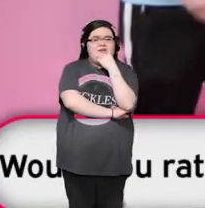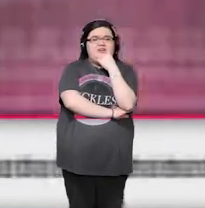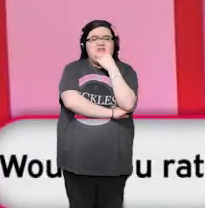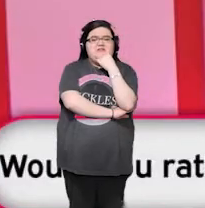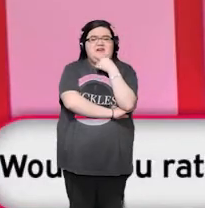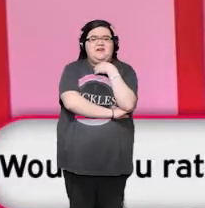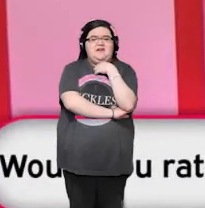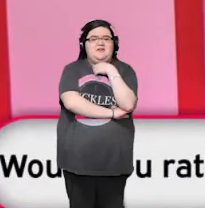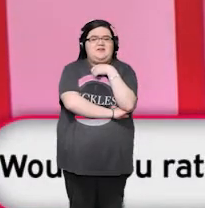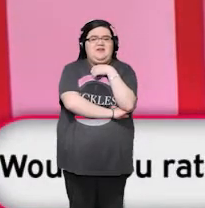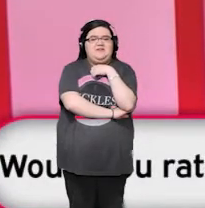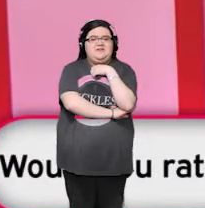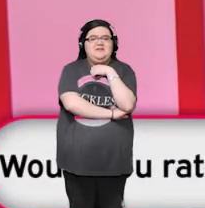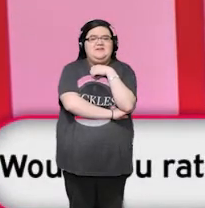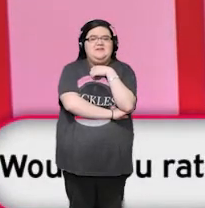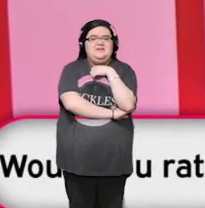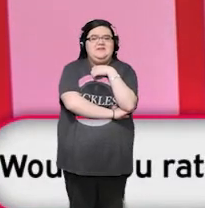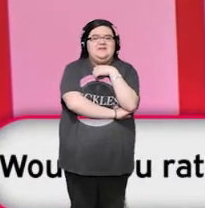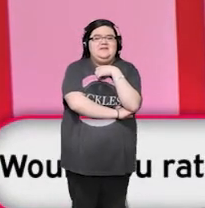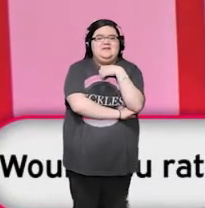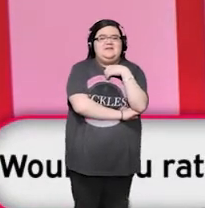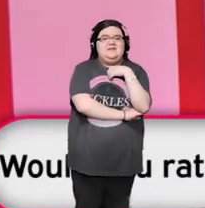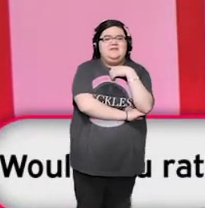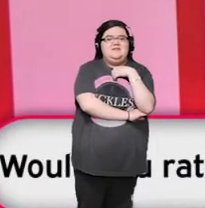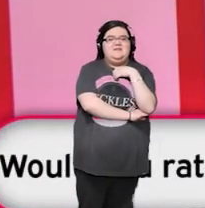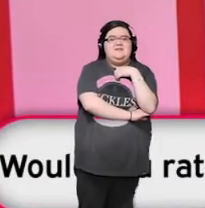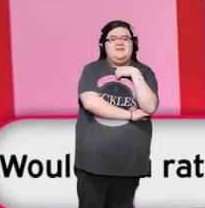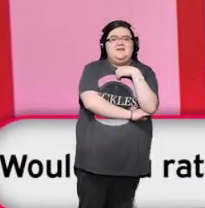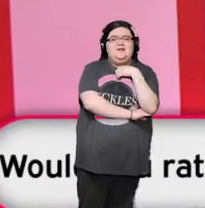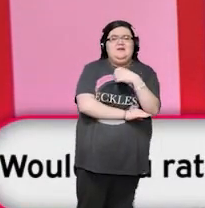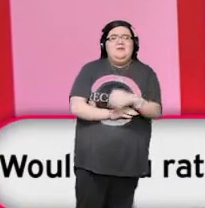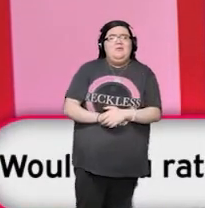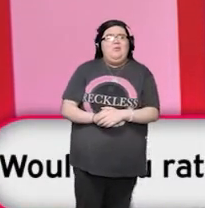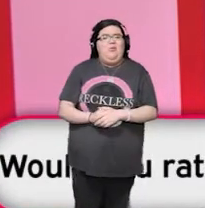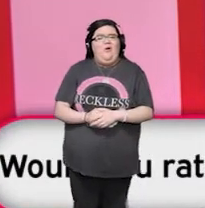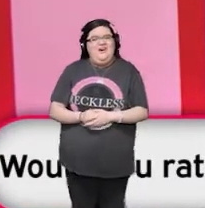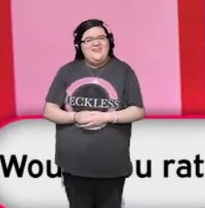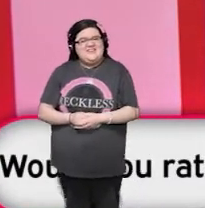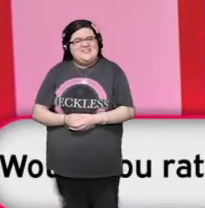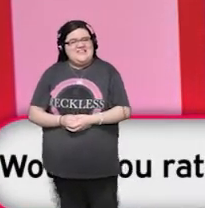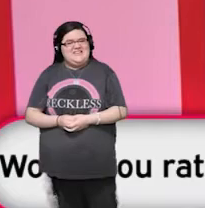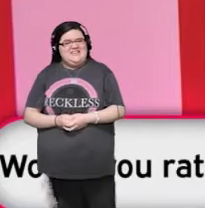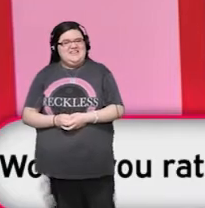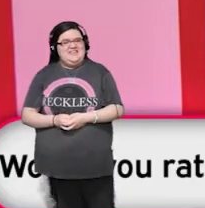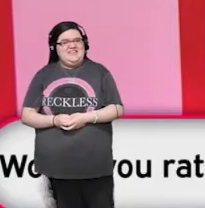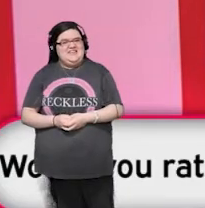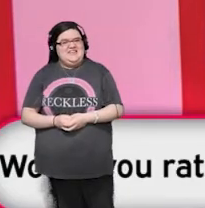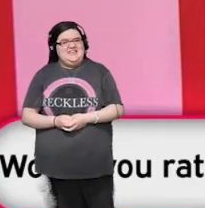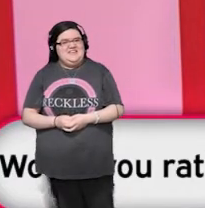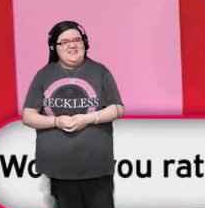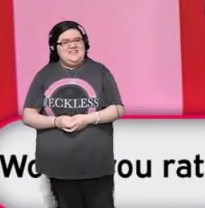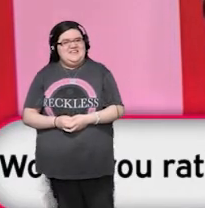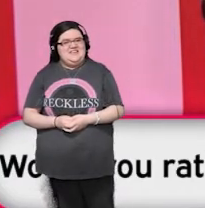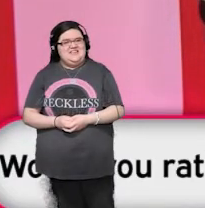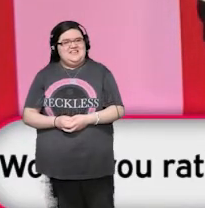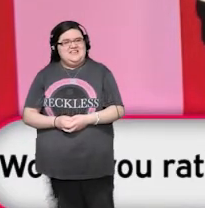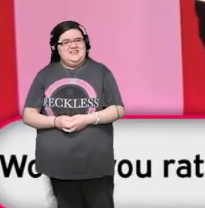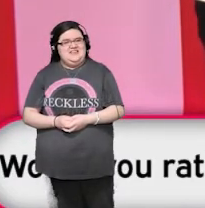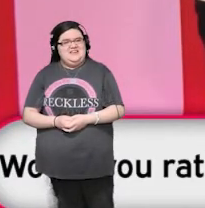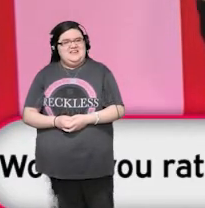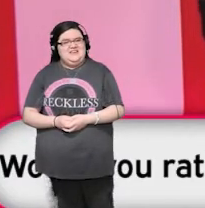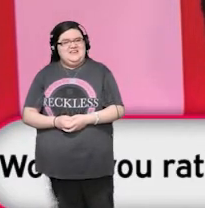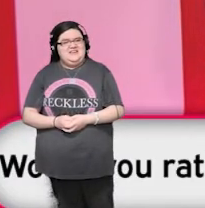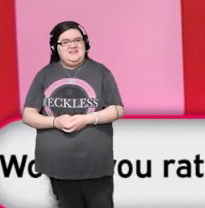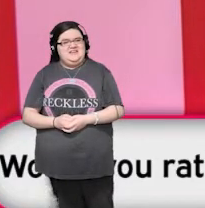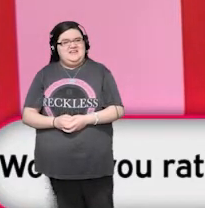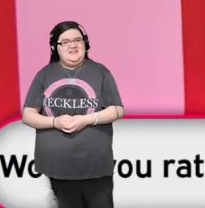I guess being accused, I'd go with that one. Yeah, it would stop coming. Yeah, same. Yeah. What? Yeah, what? That's second where you feel instant it. Instant orgasm. Yeah, but you